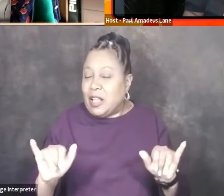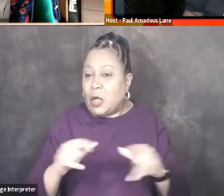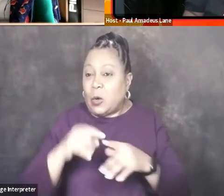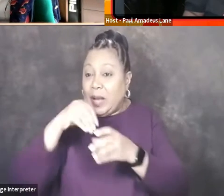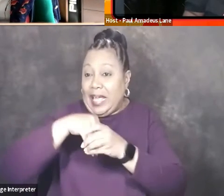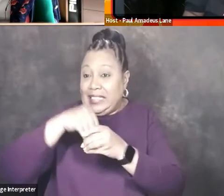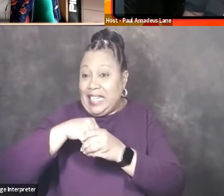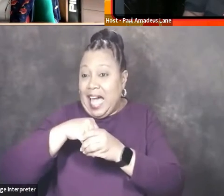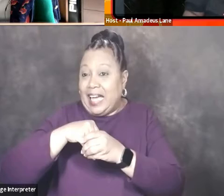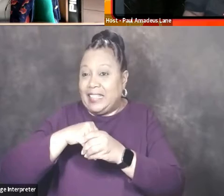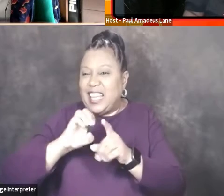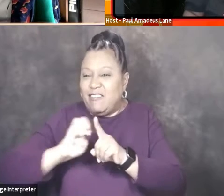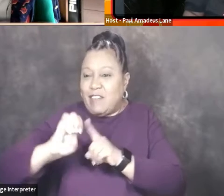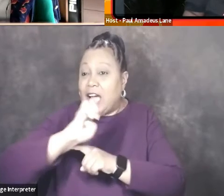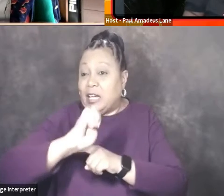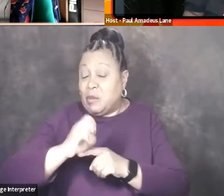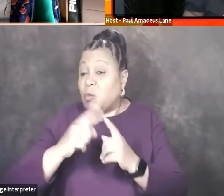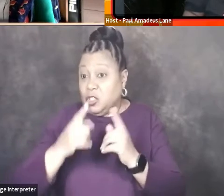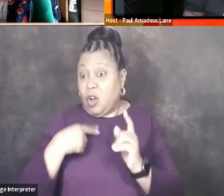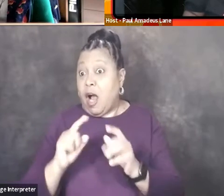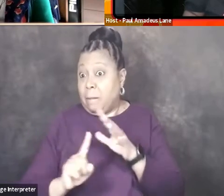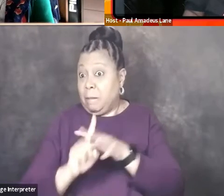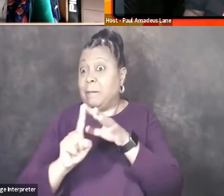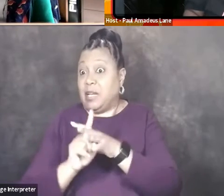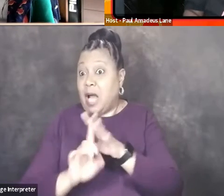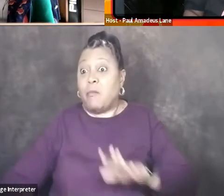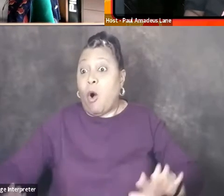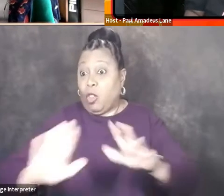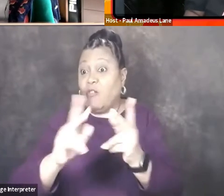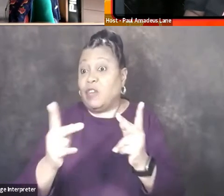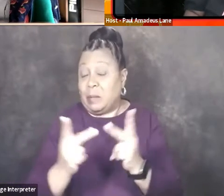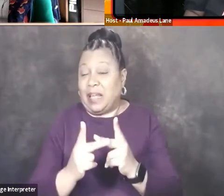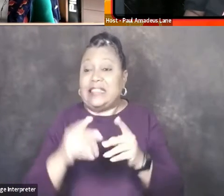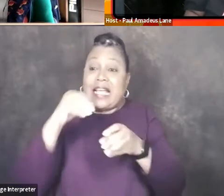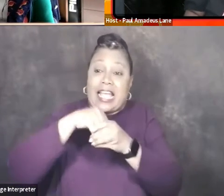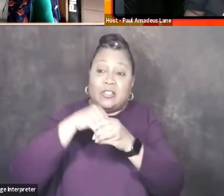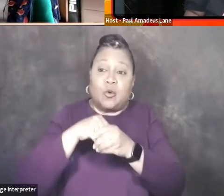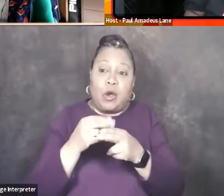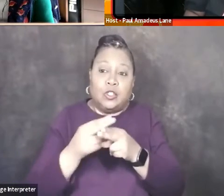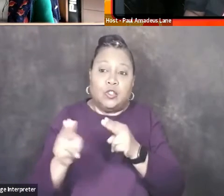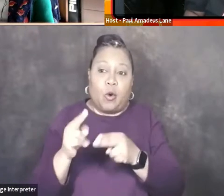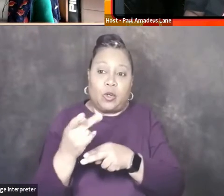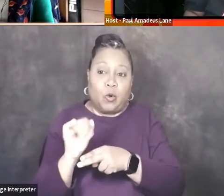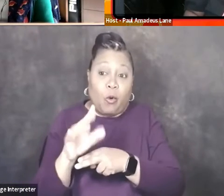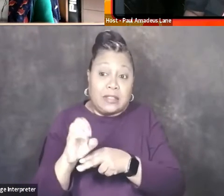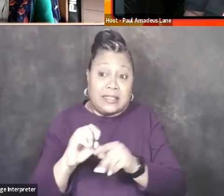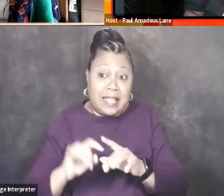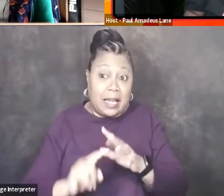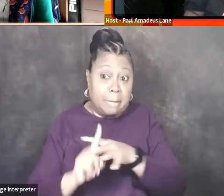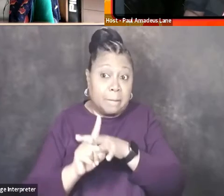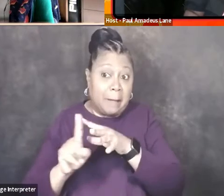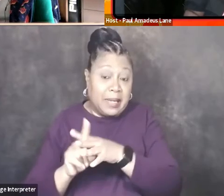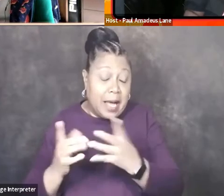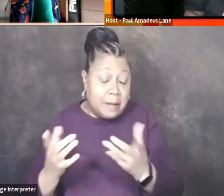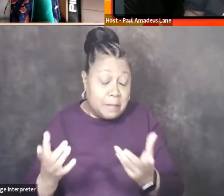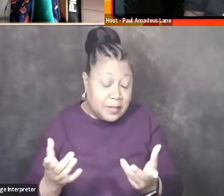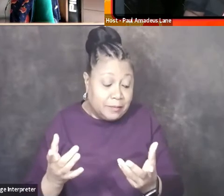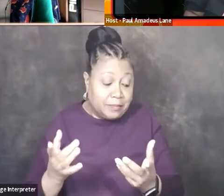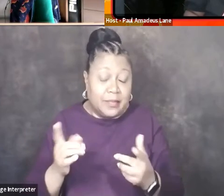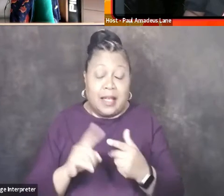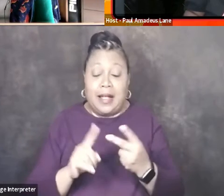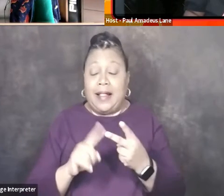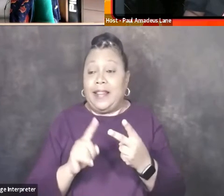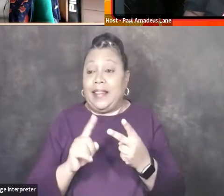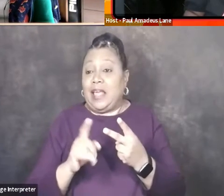indoor environments, which are popping up all over the place. There are indoor short courses that are popping up. There